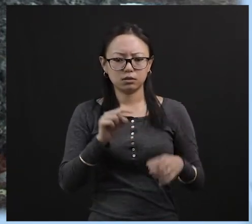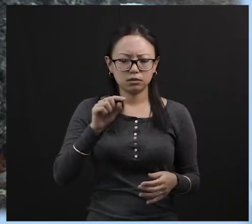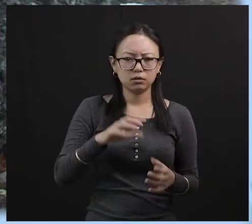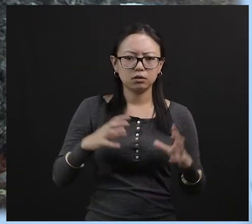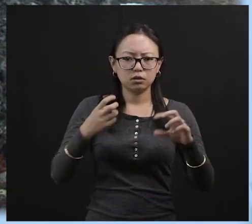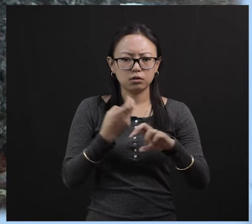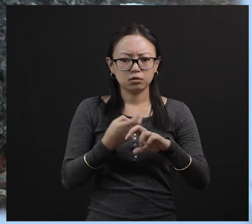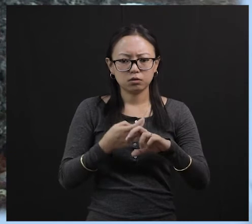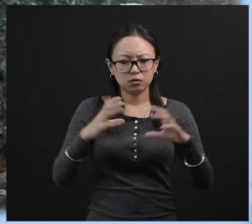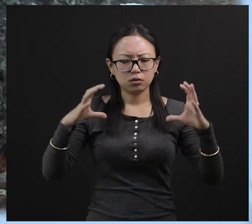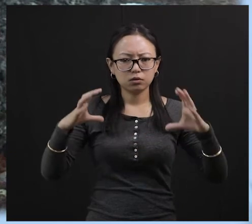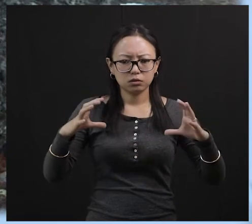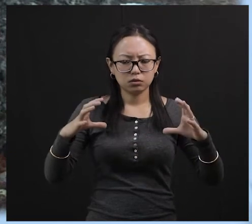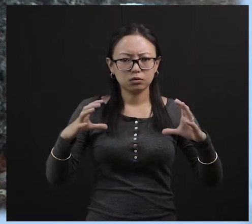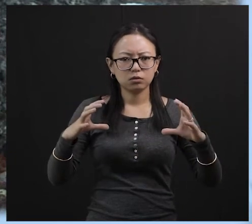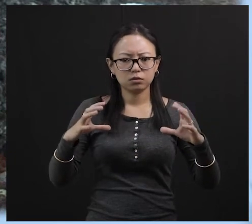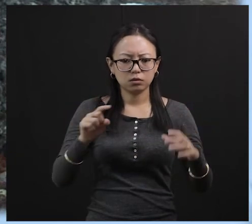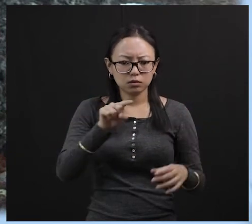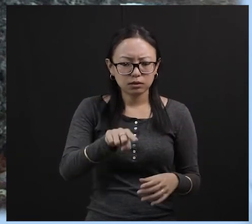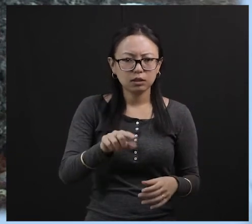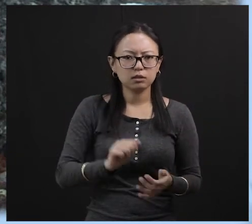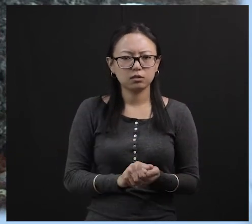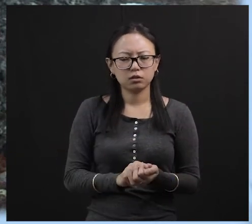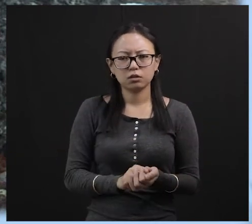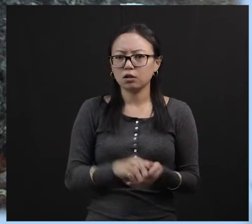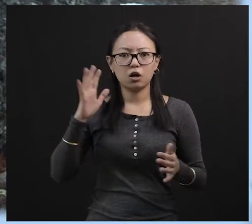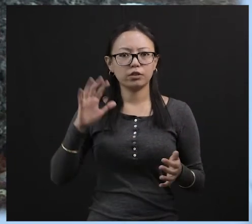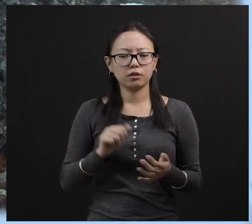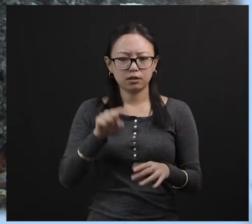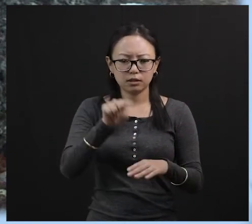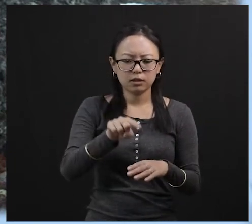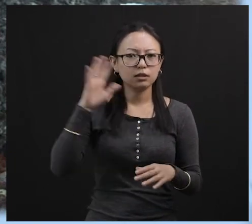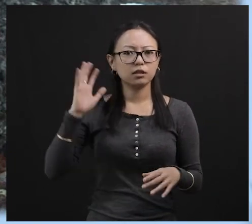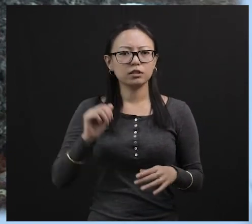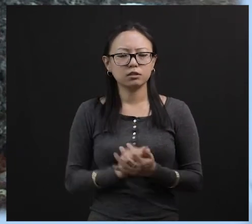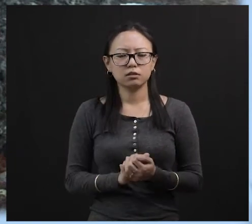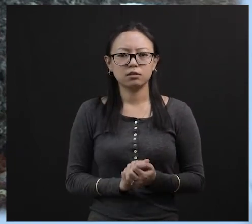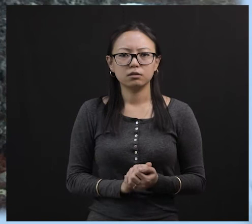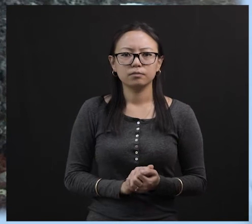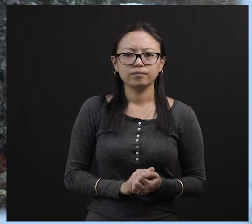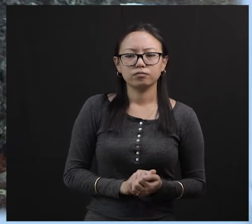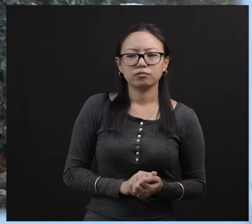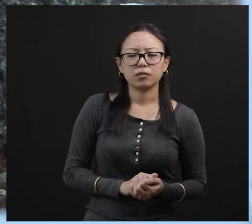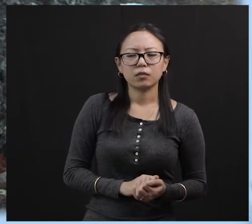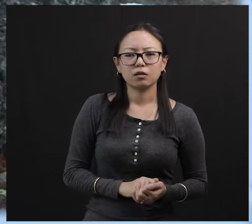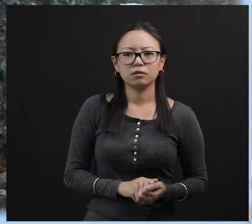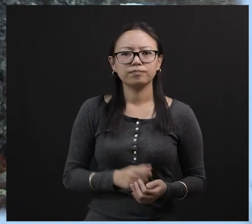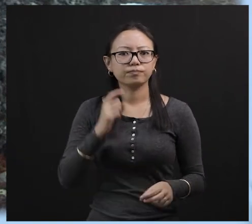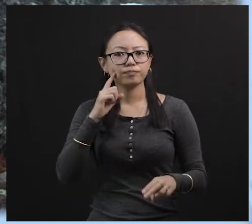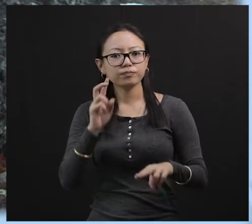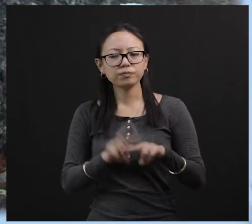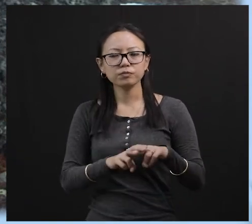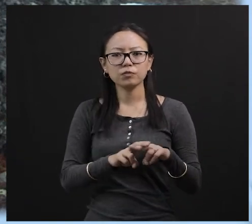stone and heat it in the gas or in the stove or put it in the fire, take it out after some time, you won't be able to hold. It becomes heated.